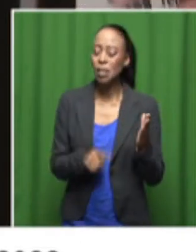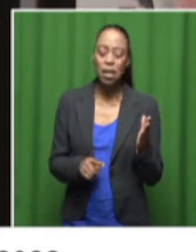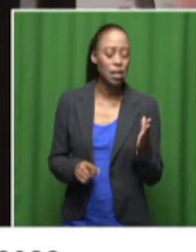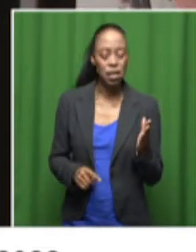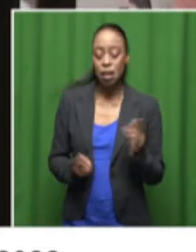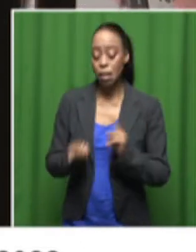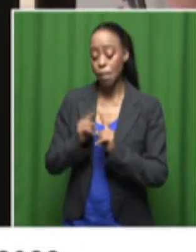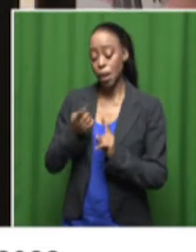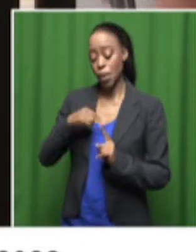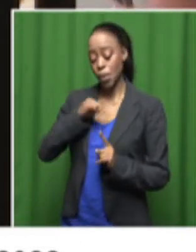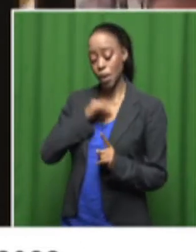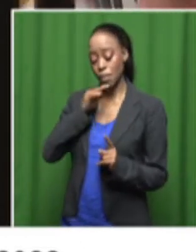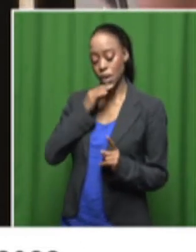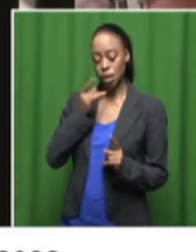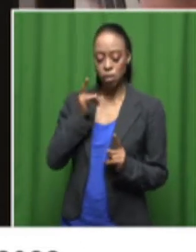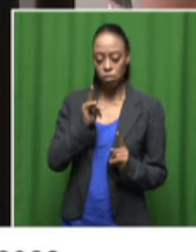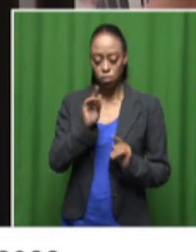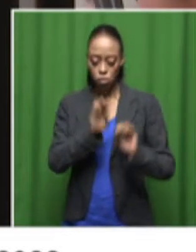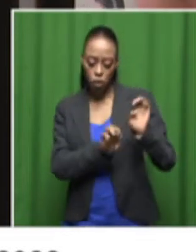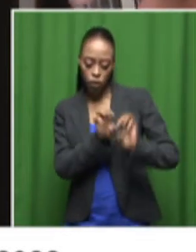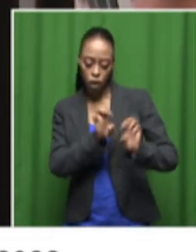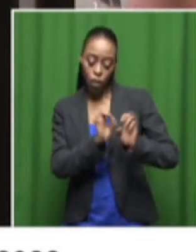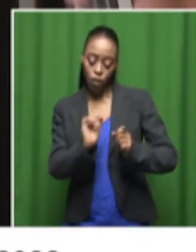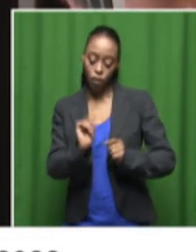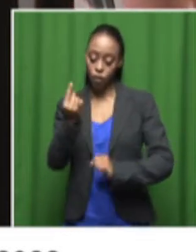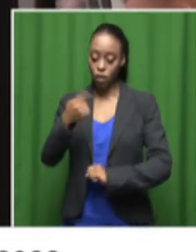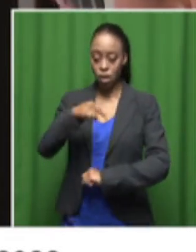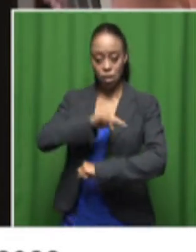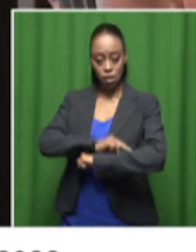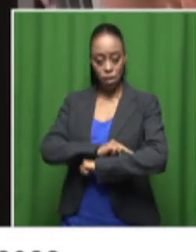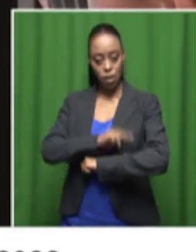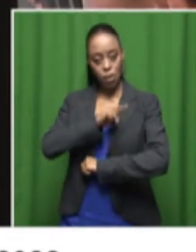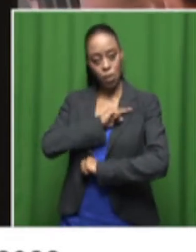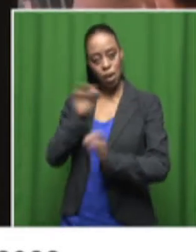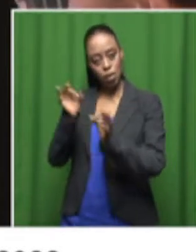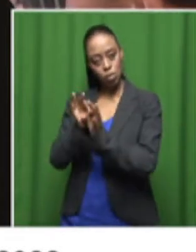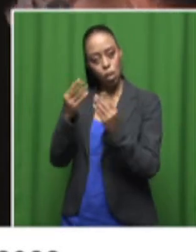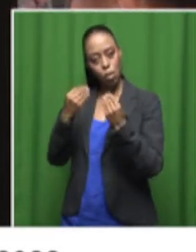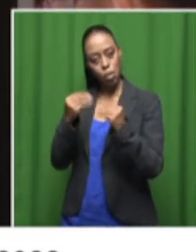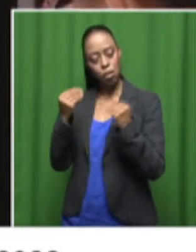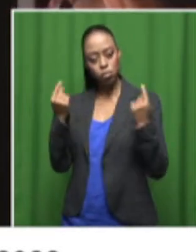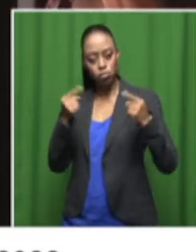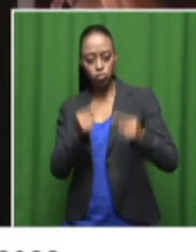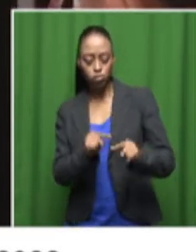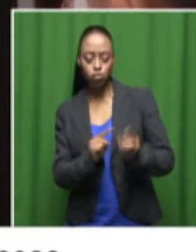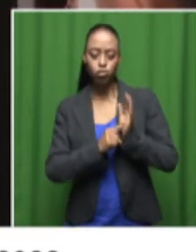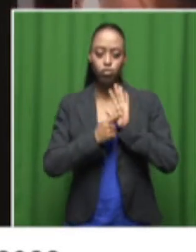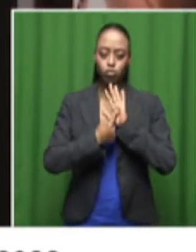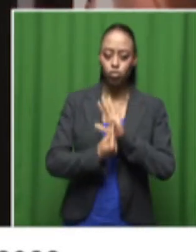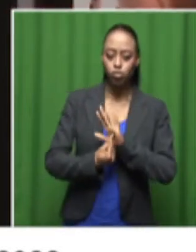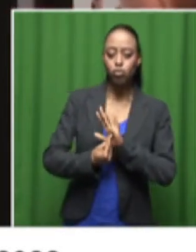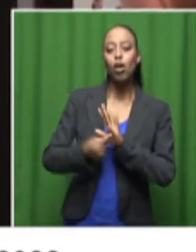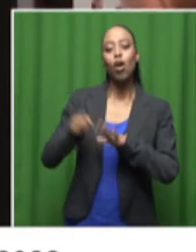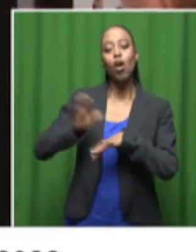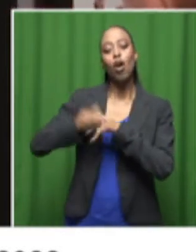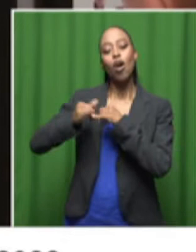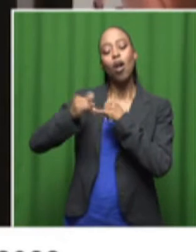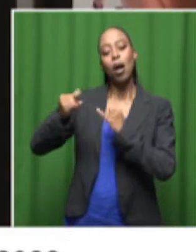But if I were to tick the boxes in day one, having the SMMEs coming to pitch, having a hybrid